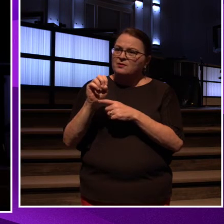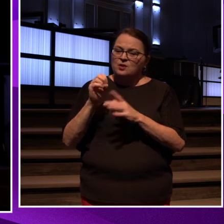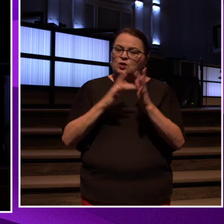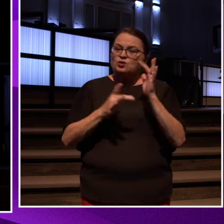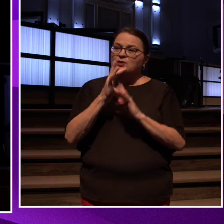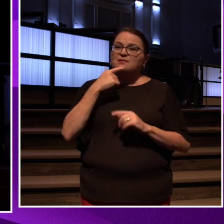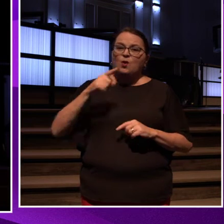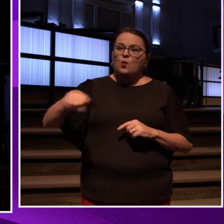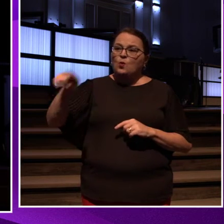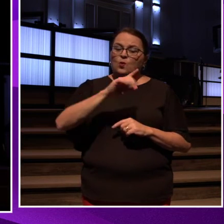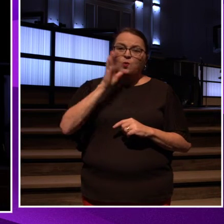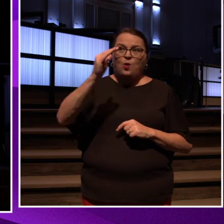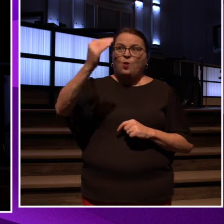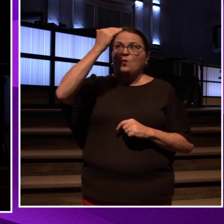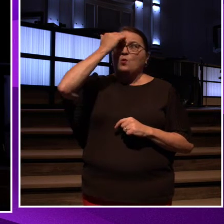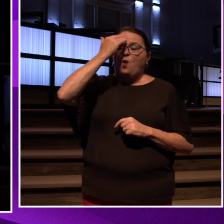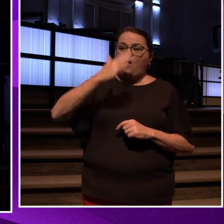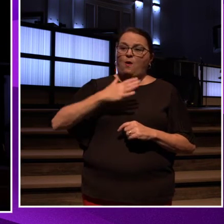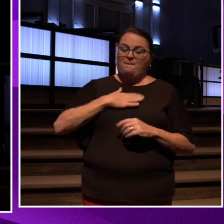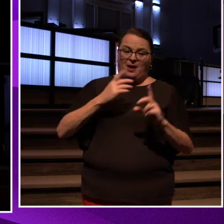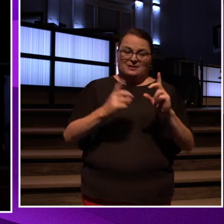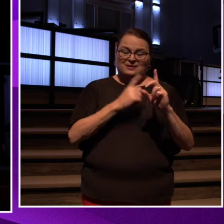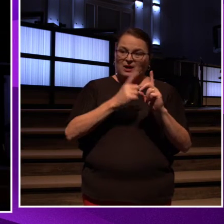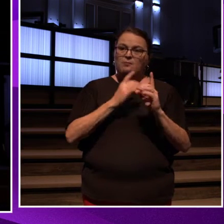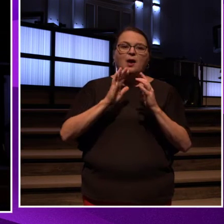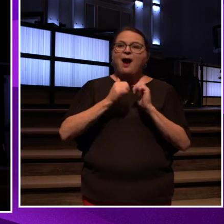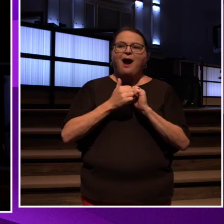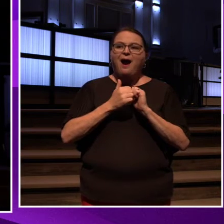my disciples by the way they love one another.